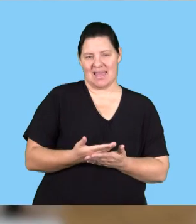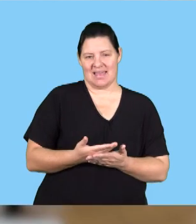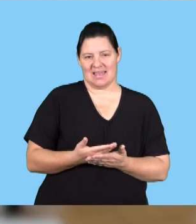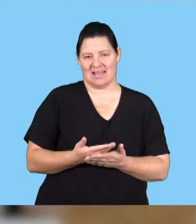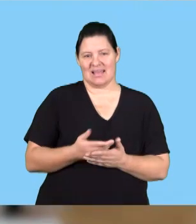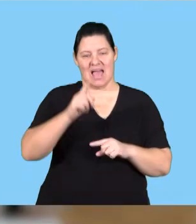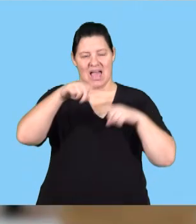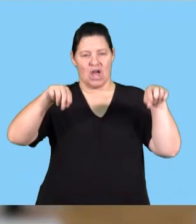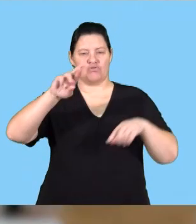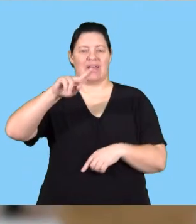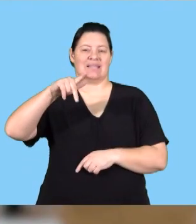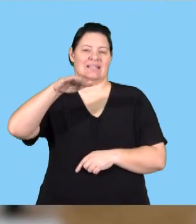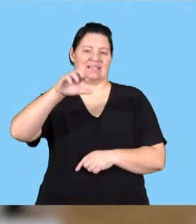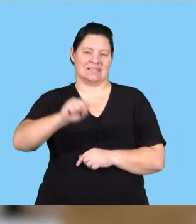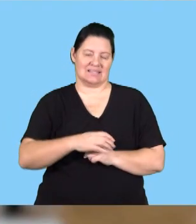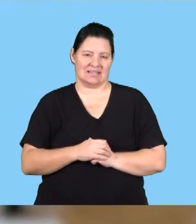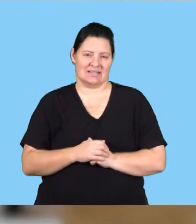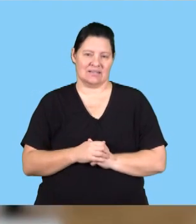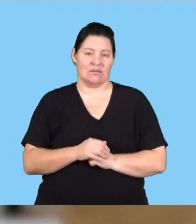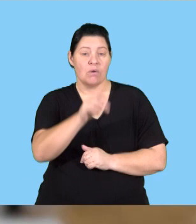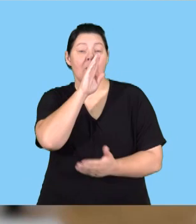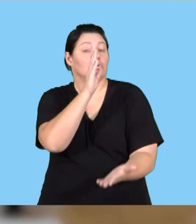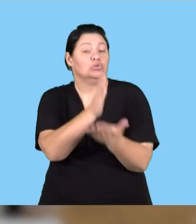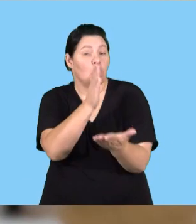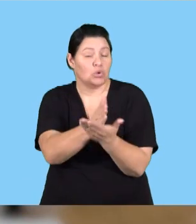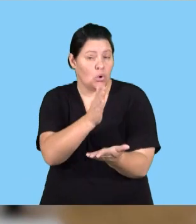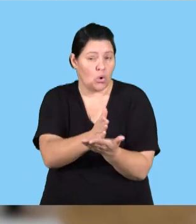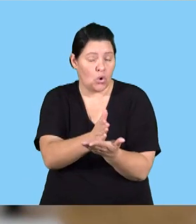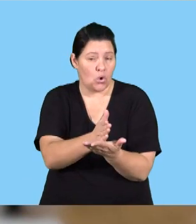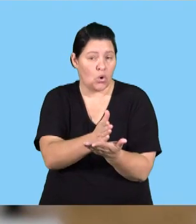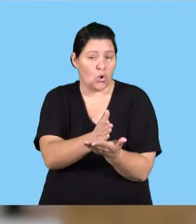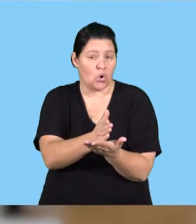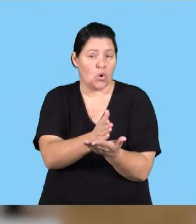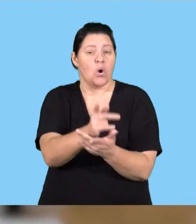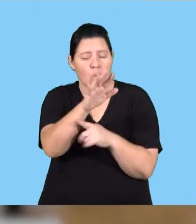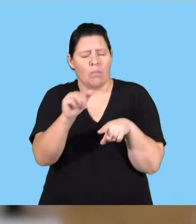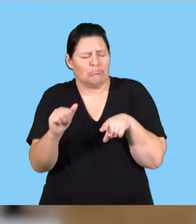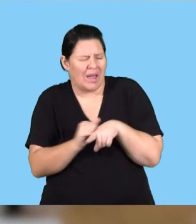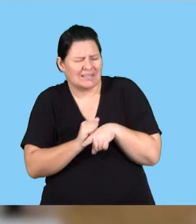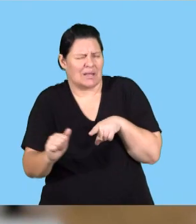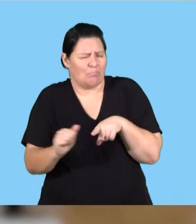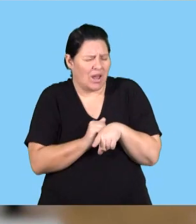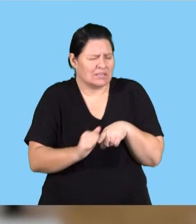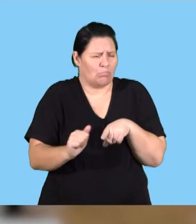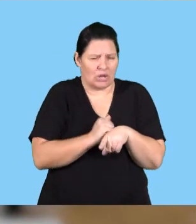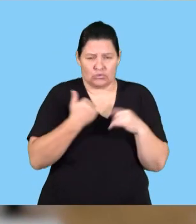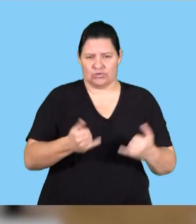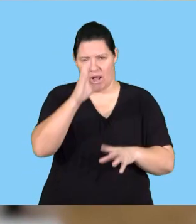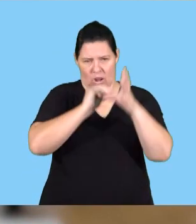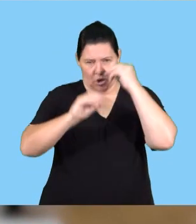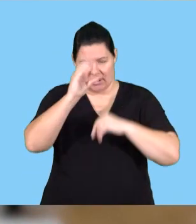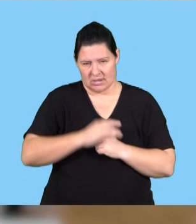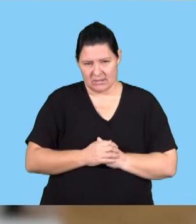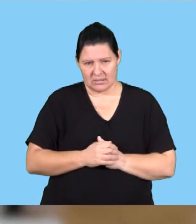the rates. So make sure that you practice what you have learned. I